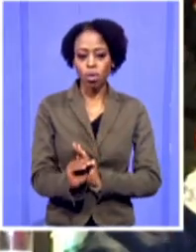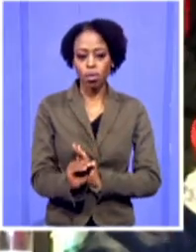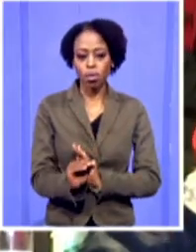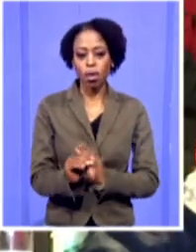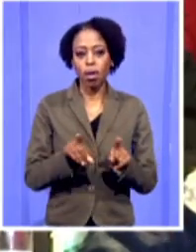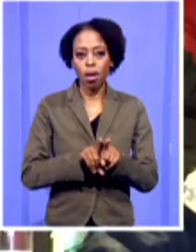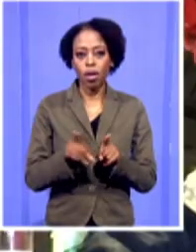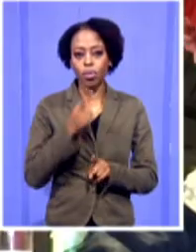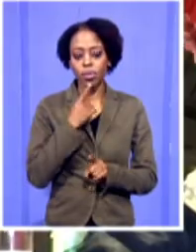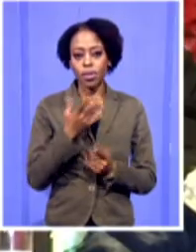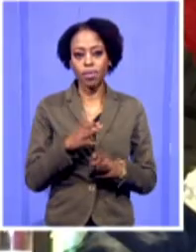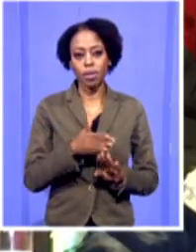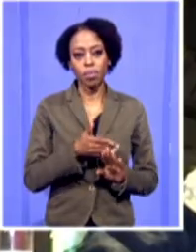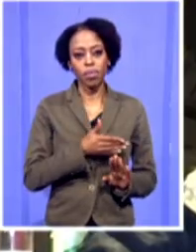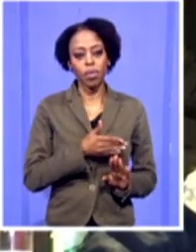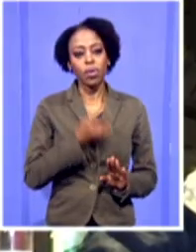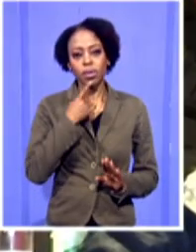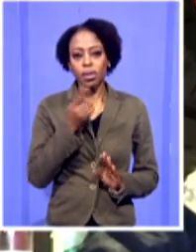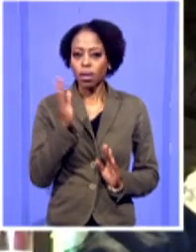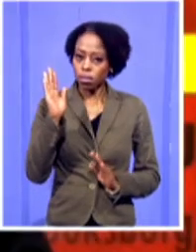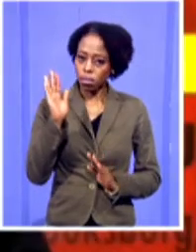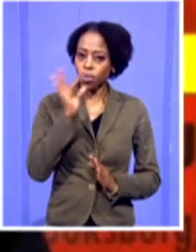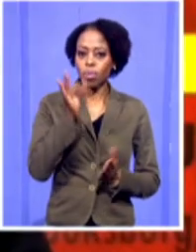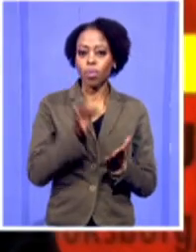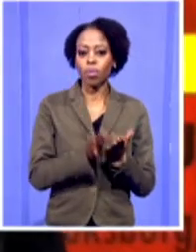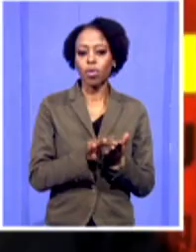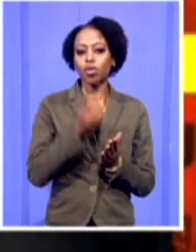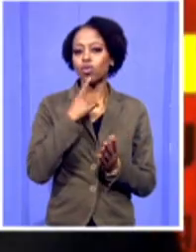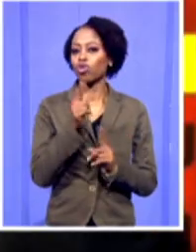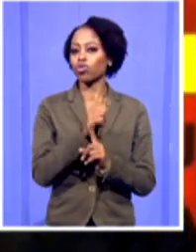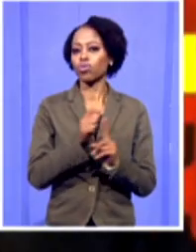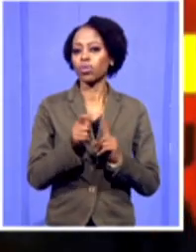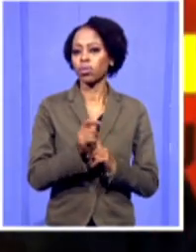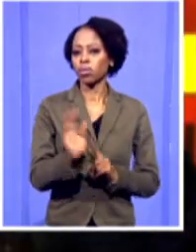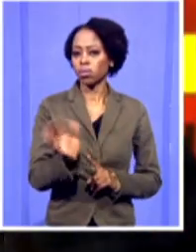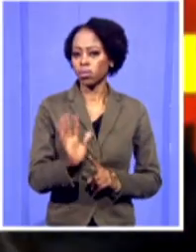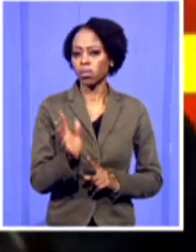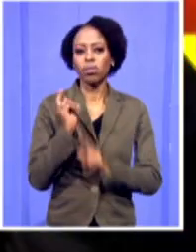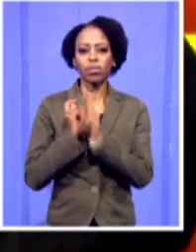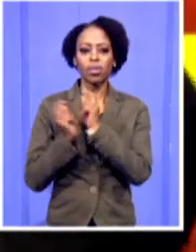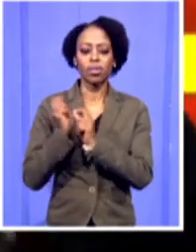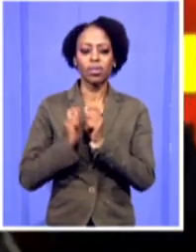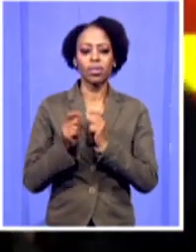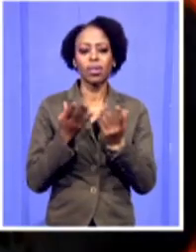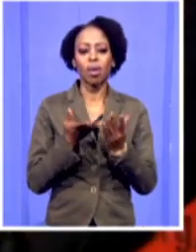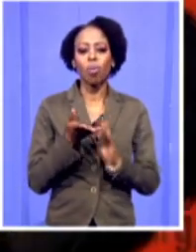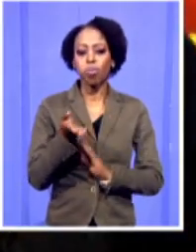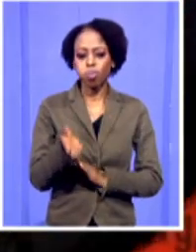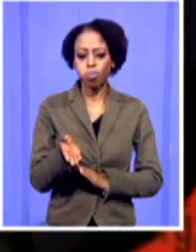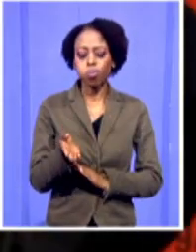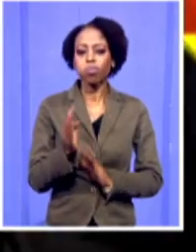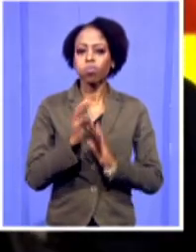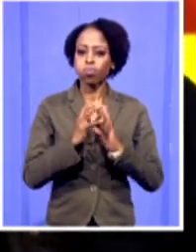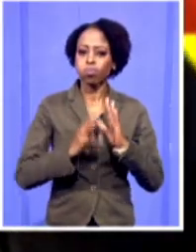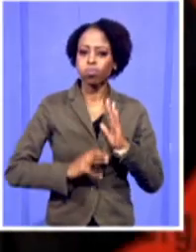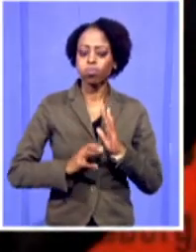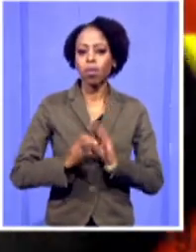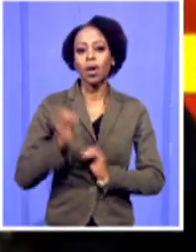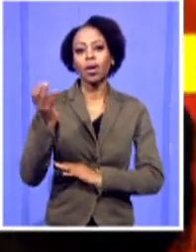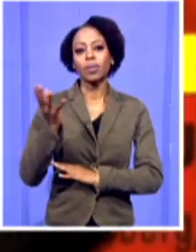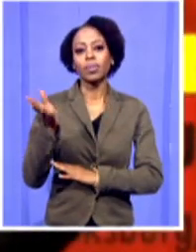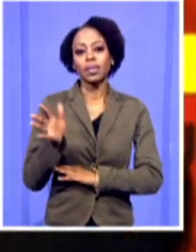are proposing, say you are proposing that, don't say it's a tradition. A tradition is in the rally that all